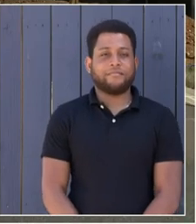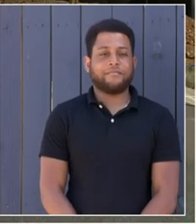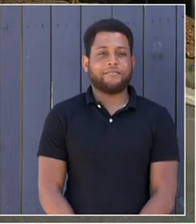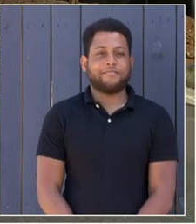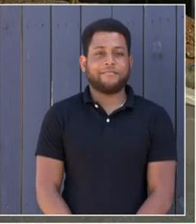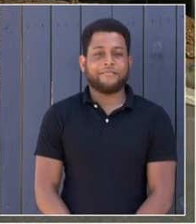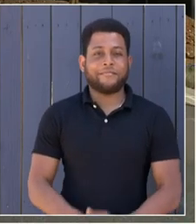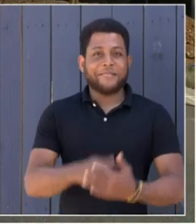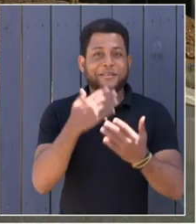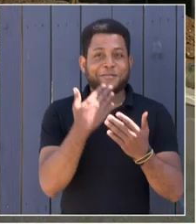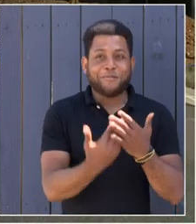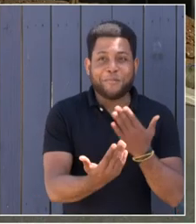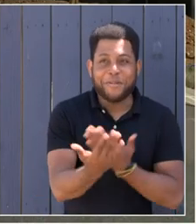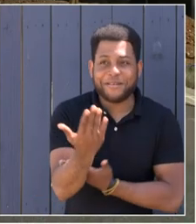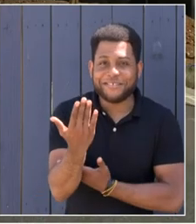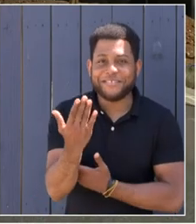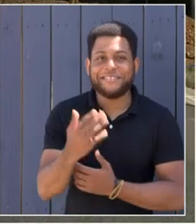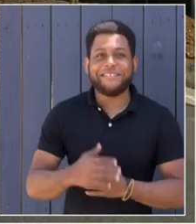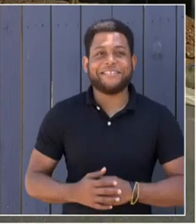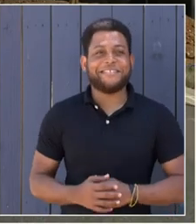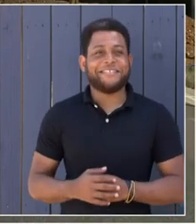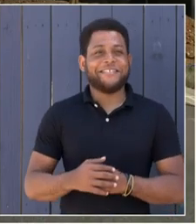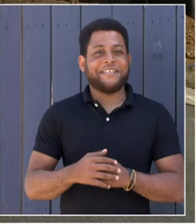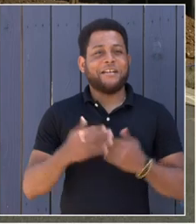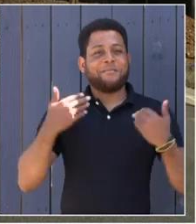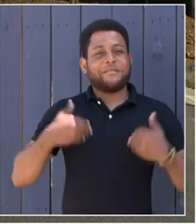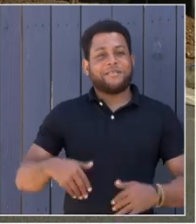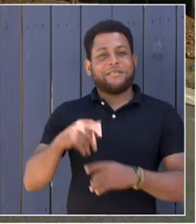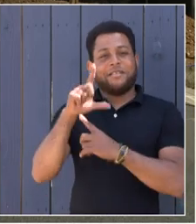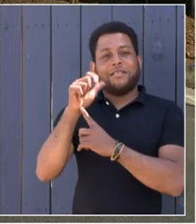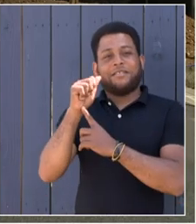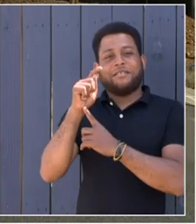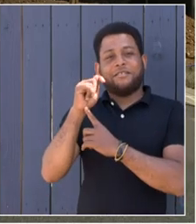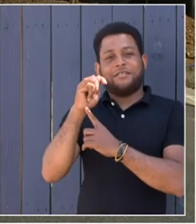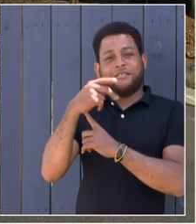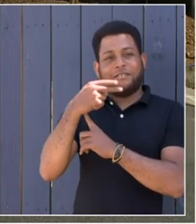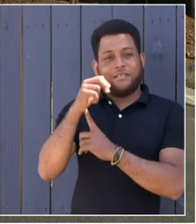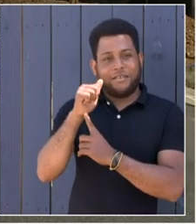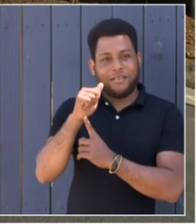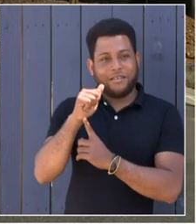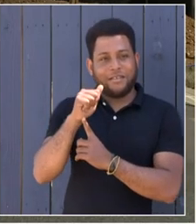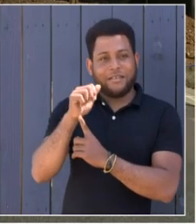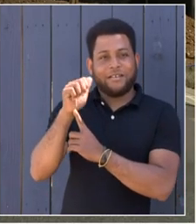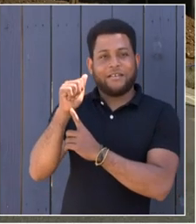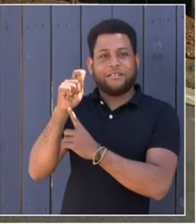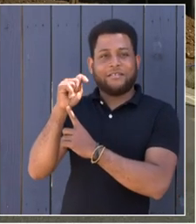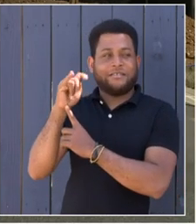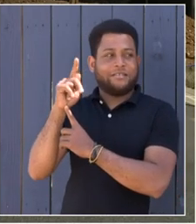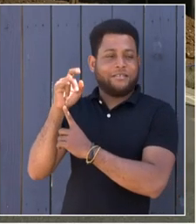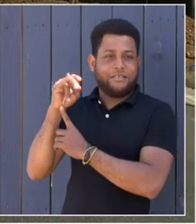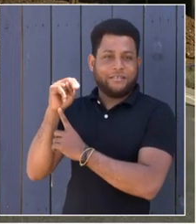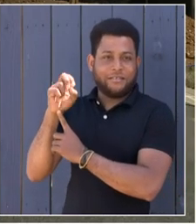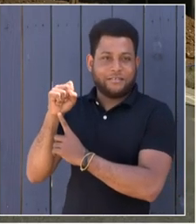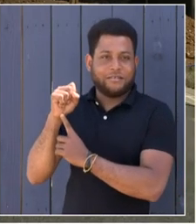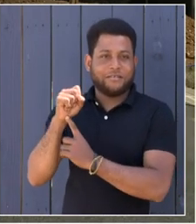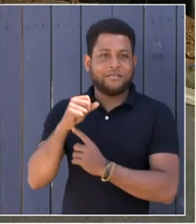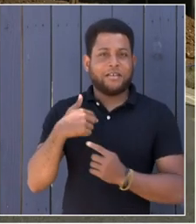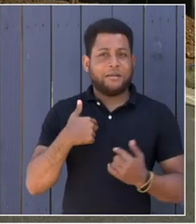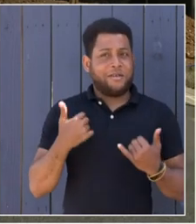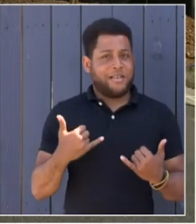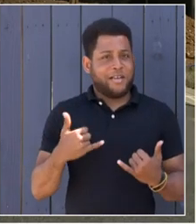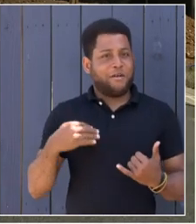Good morning. My name is Leticia Atkins, and I am a current resident of the Crest here at the Skyland Town